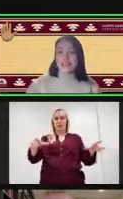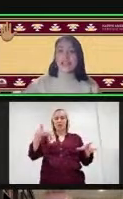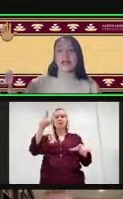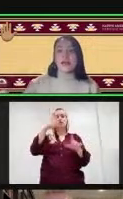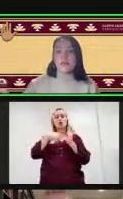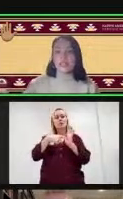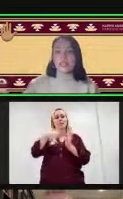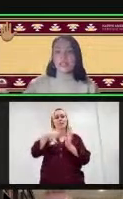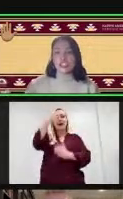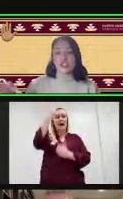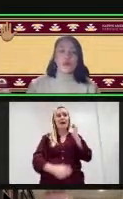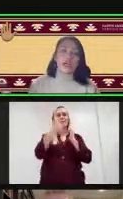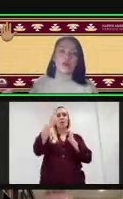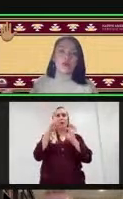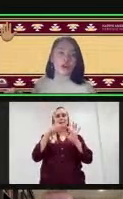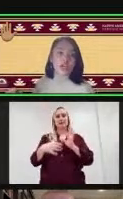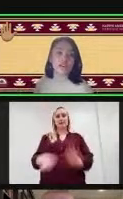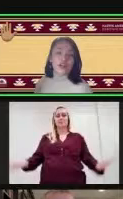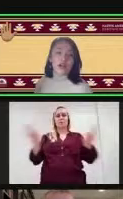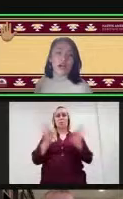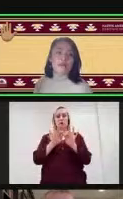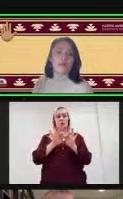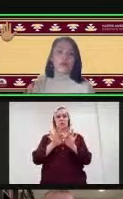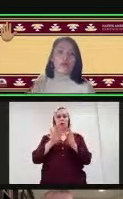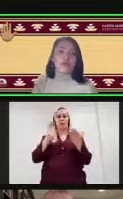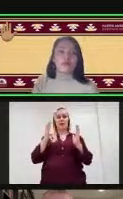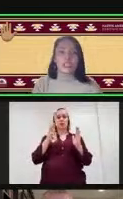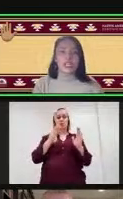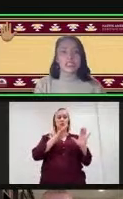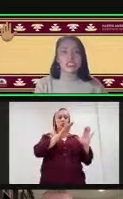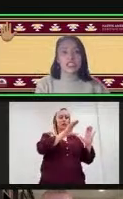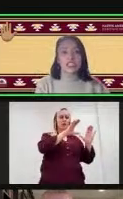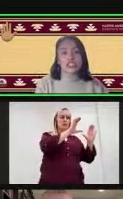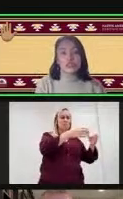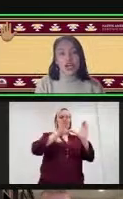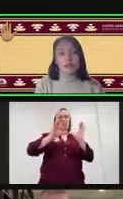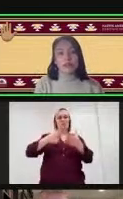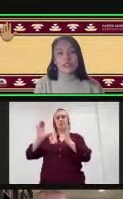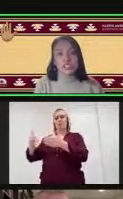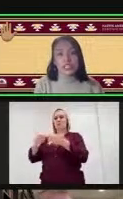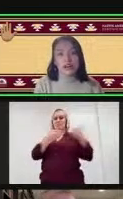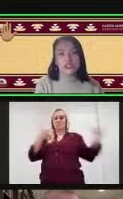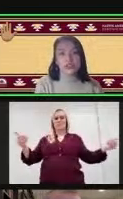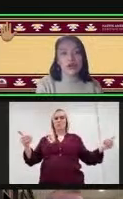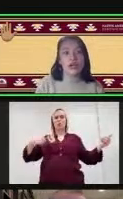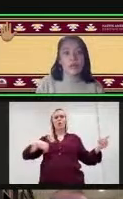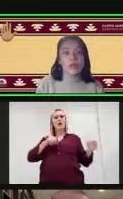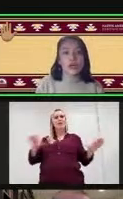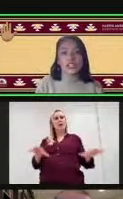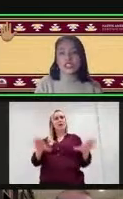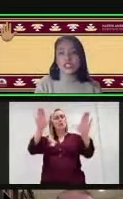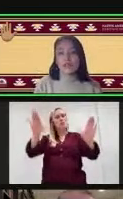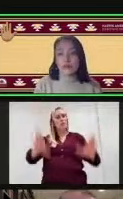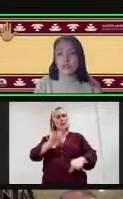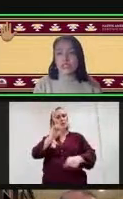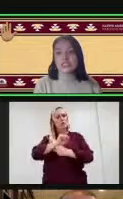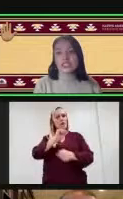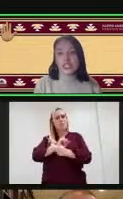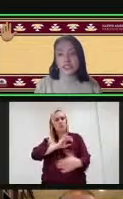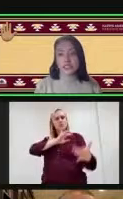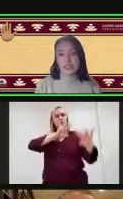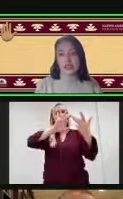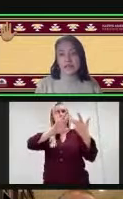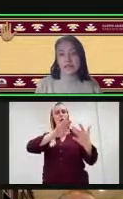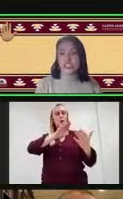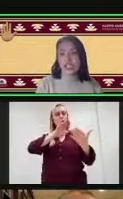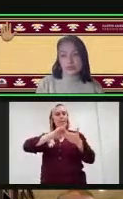like additional weight on one or another. When we've done such an intentional job at reaching out to partners and families